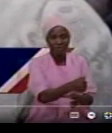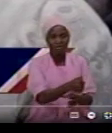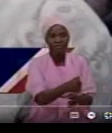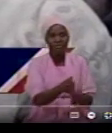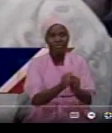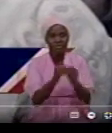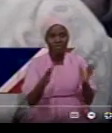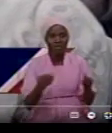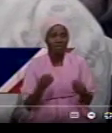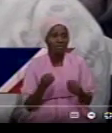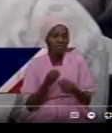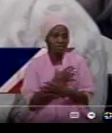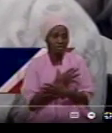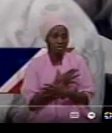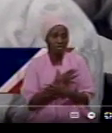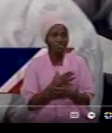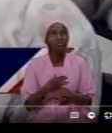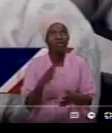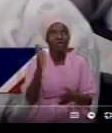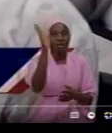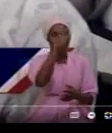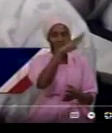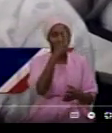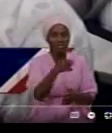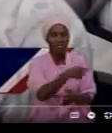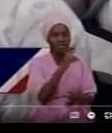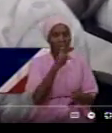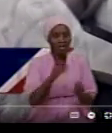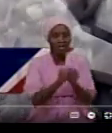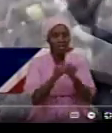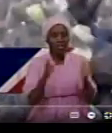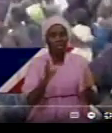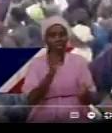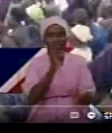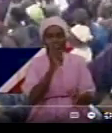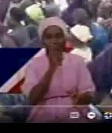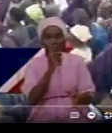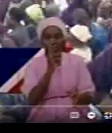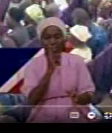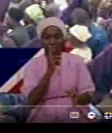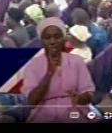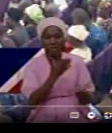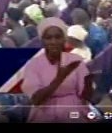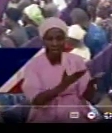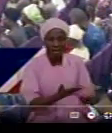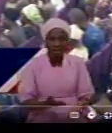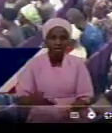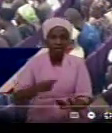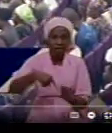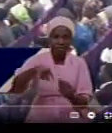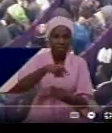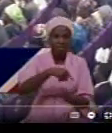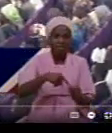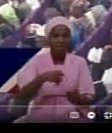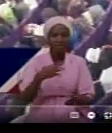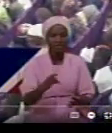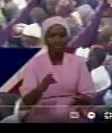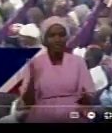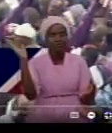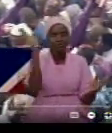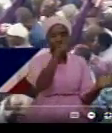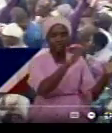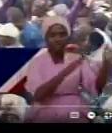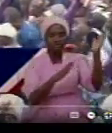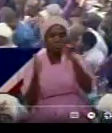fear. Clouds they are, without water. carried about of